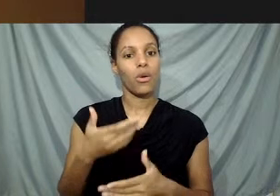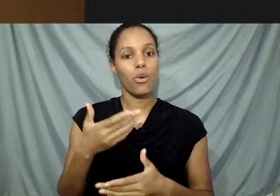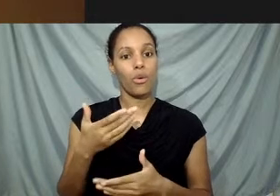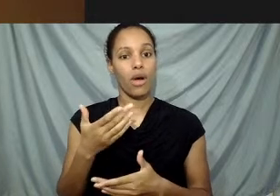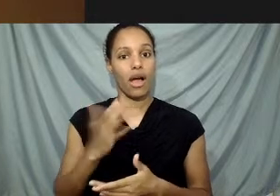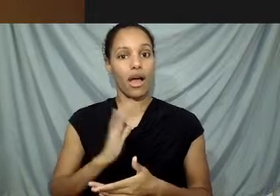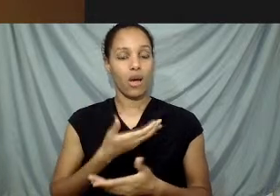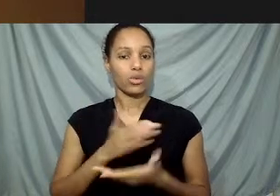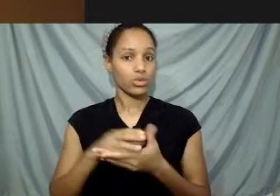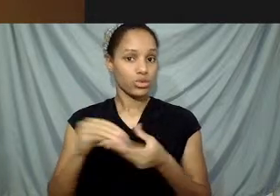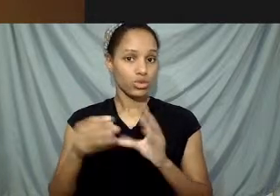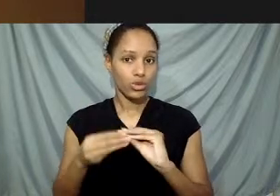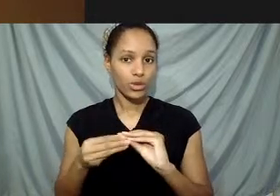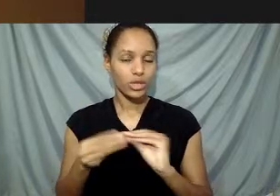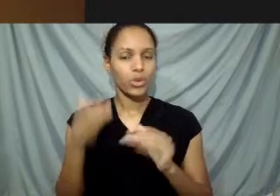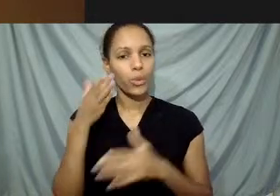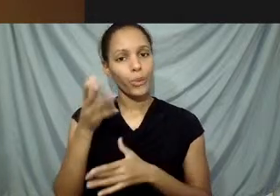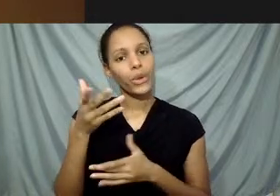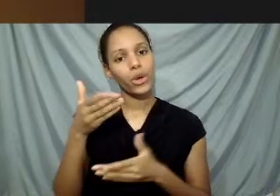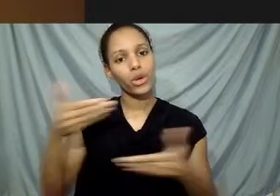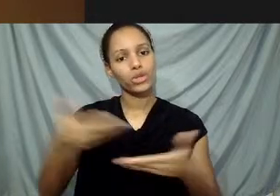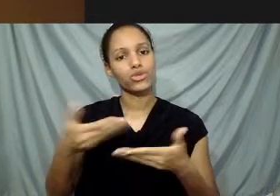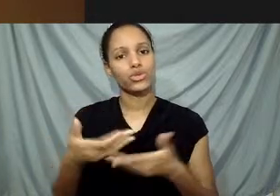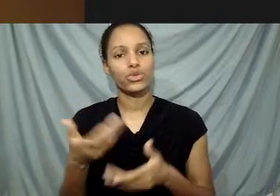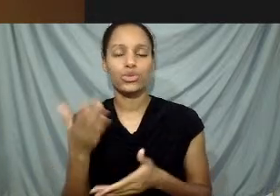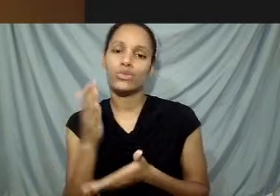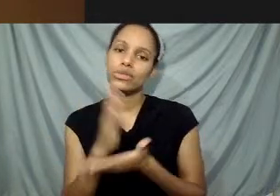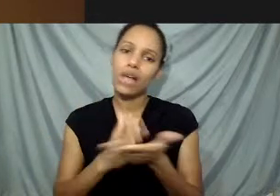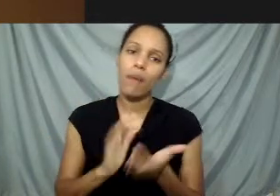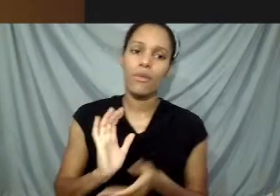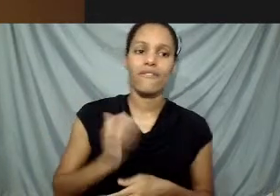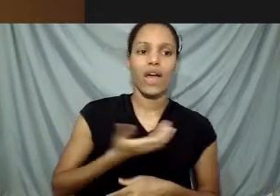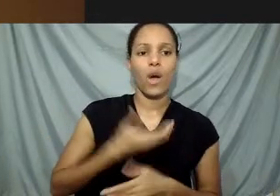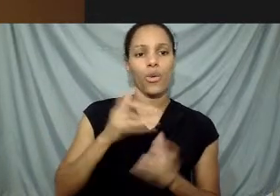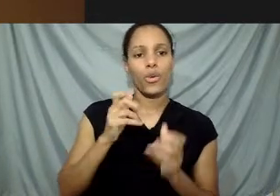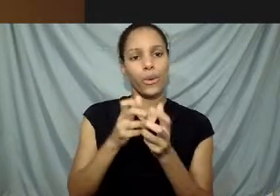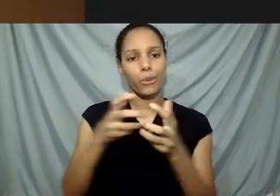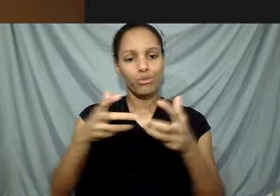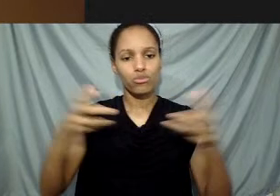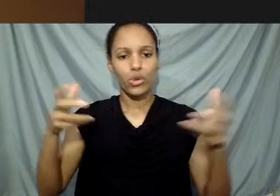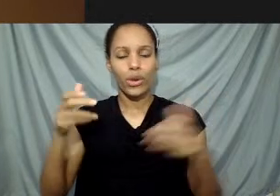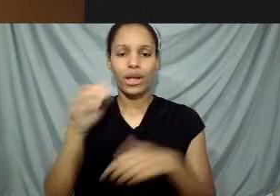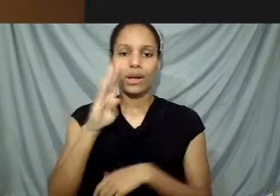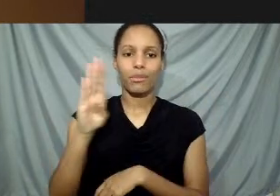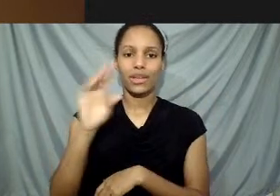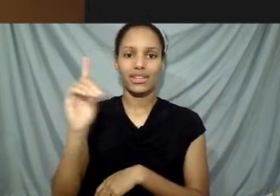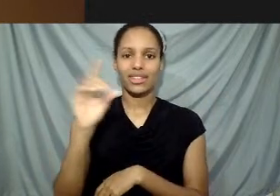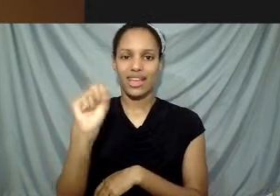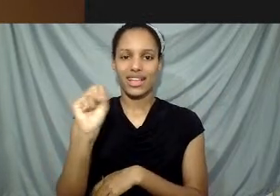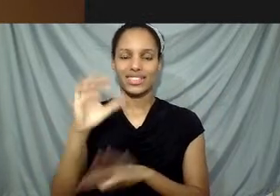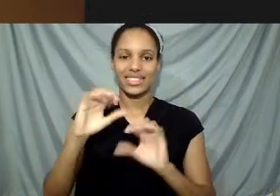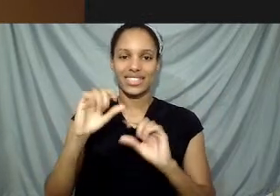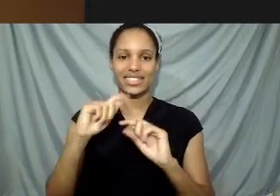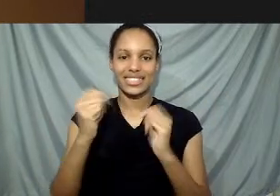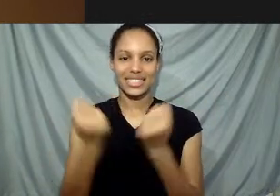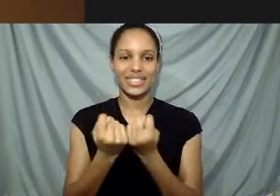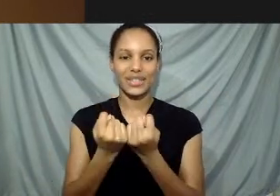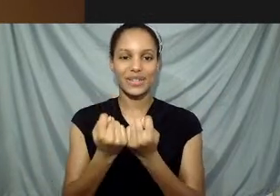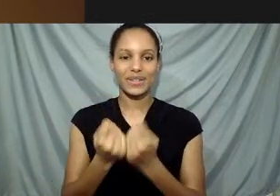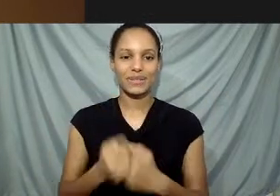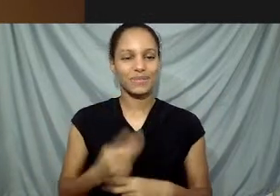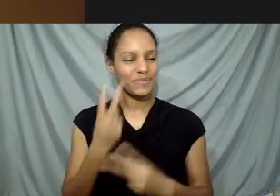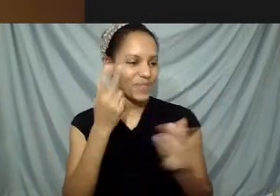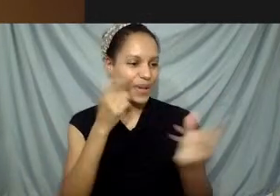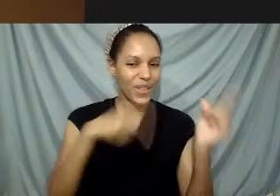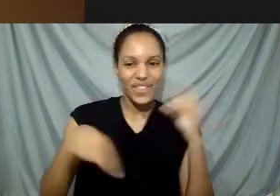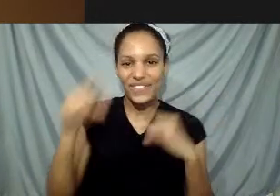to just some of our growing BDS team. I'll go first. Look at all the faces. I love us. I